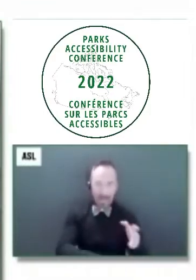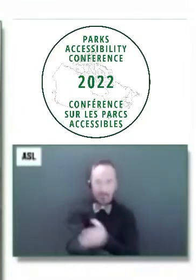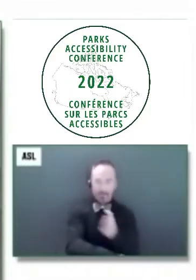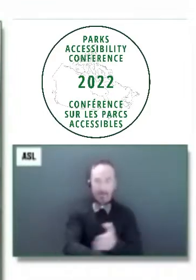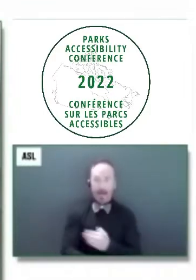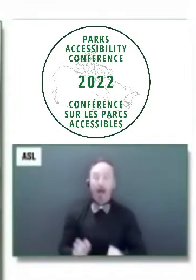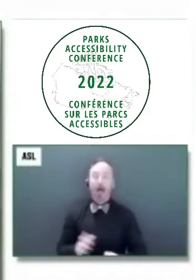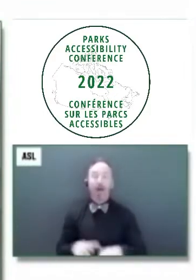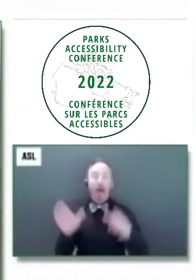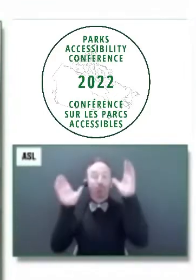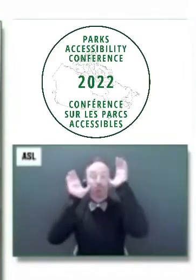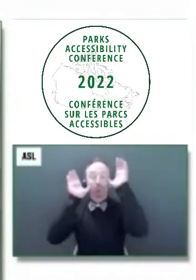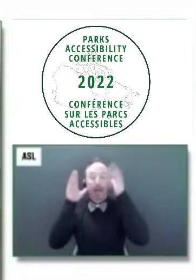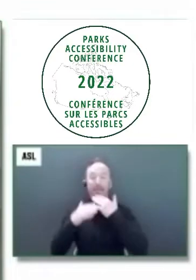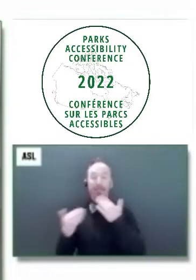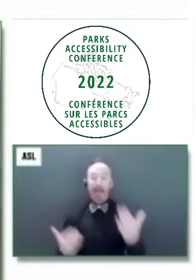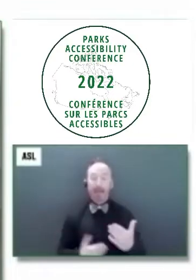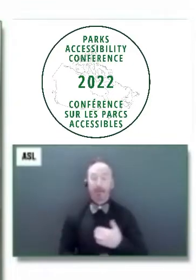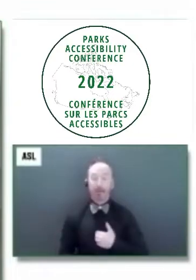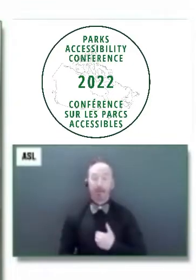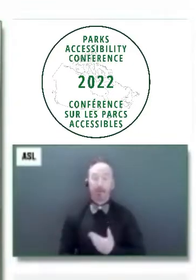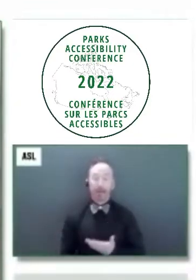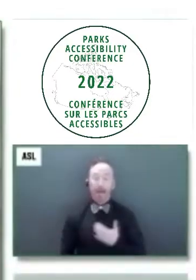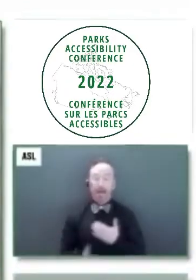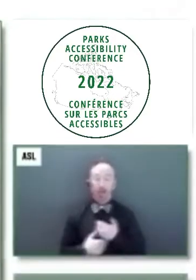excellent discussions.